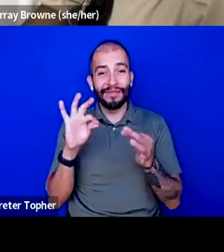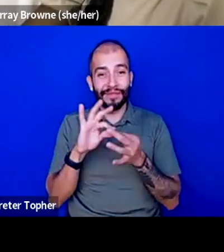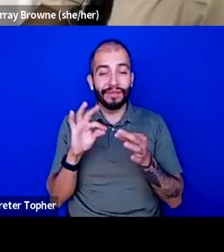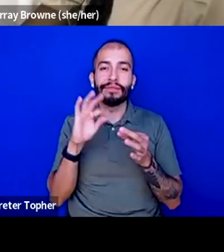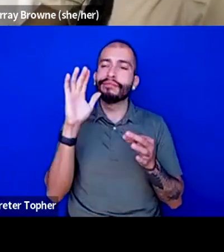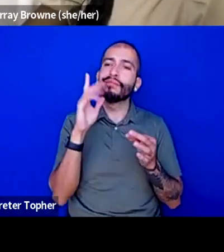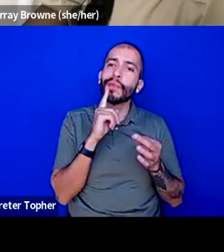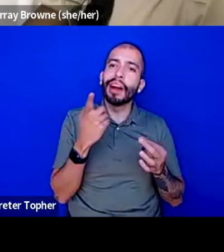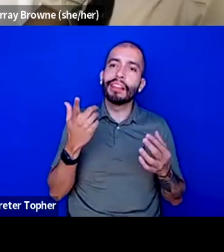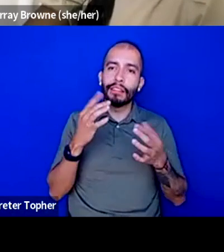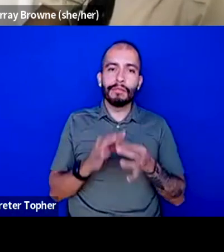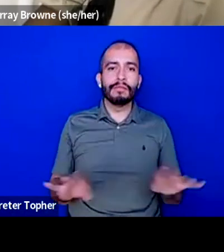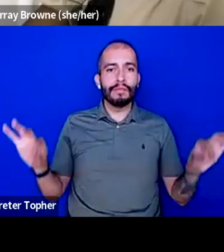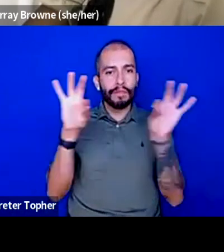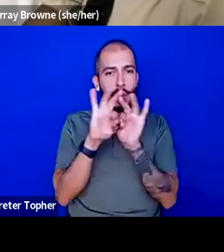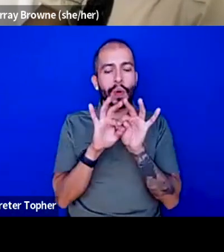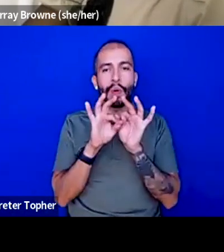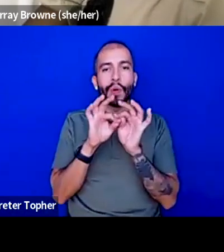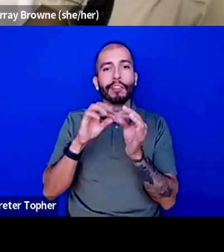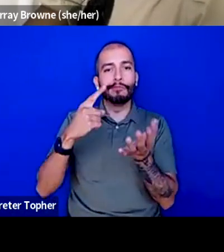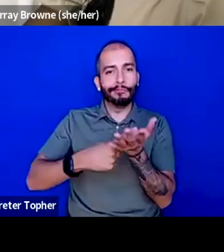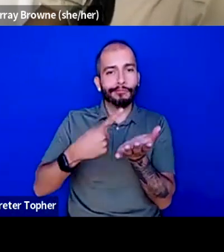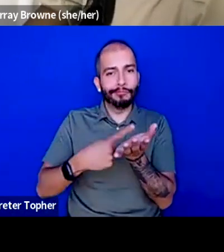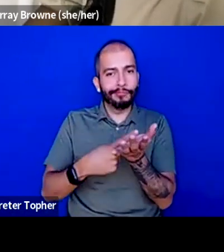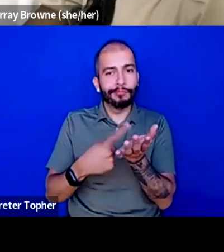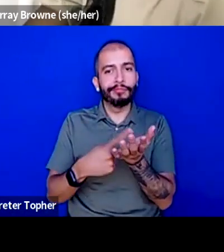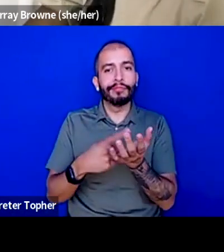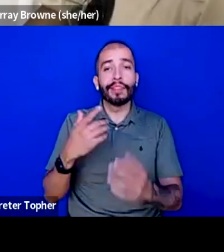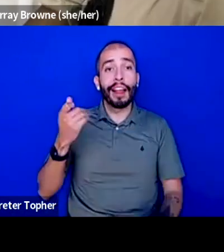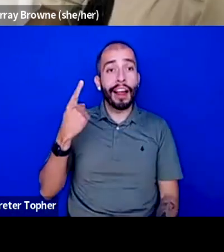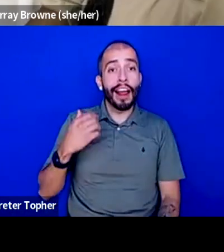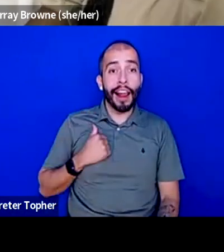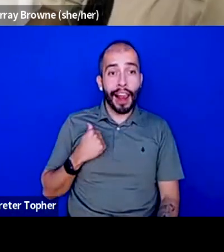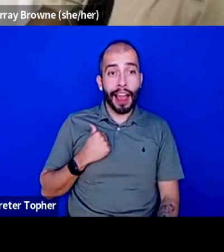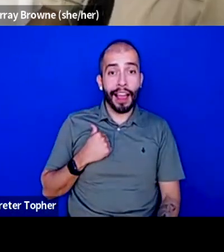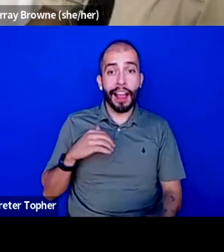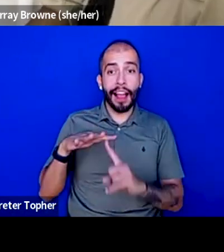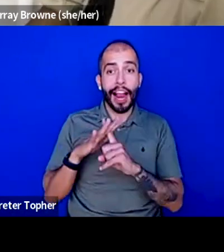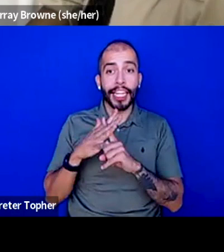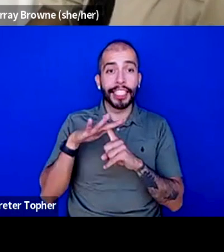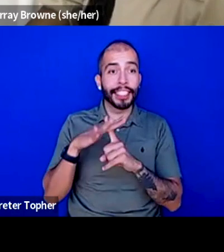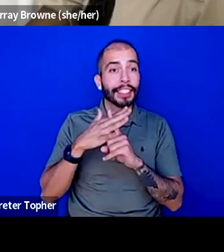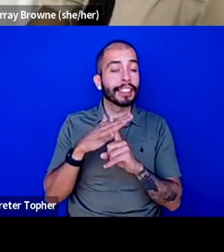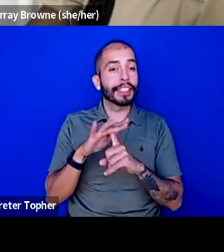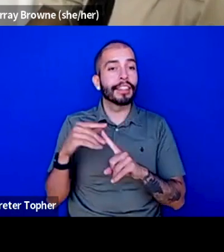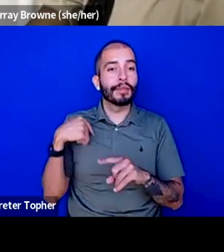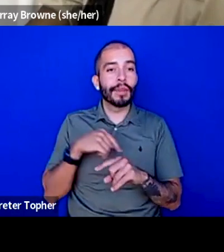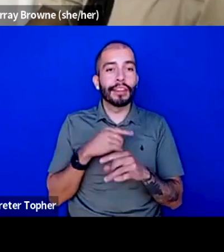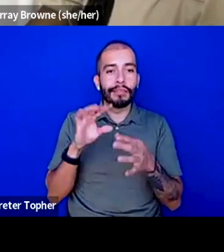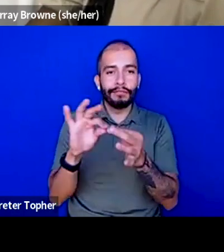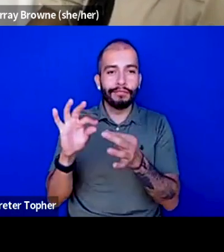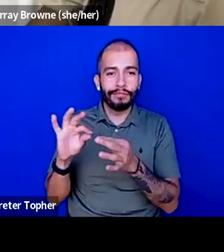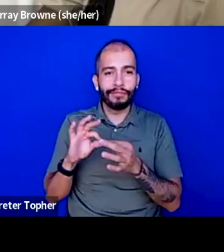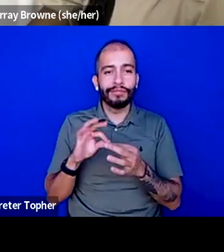Which is in the Canadian context, we talk a lot about, well, we spoke about post George Floyd, like what do we do with these kinds of